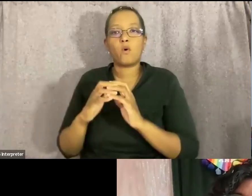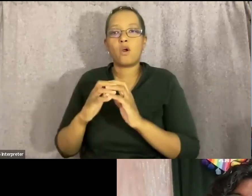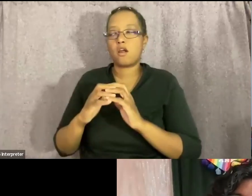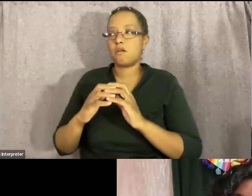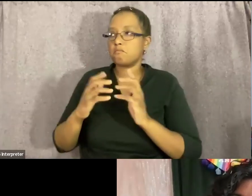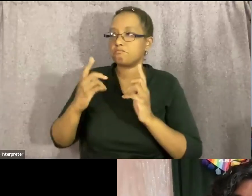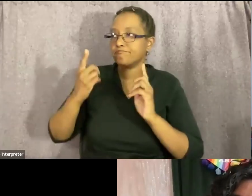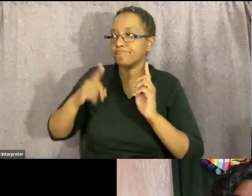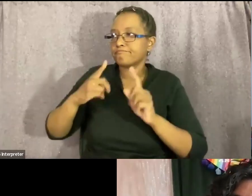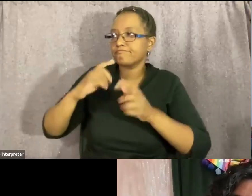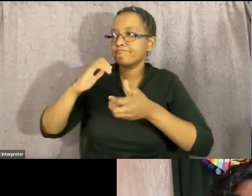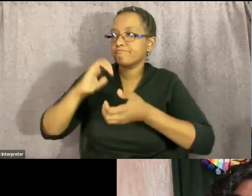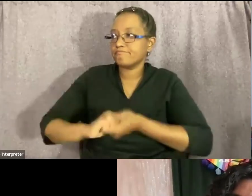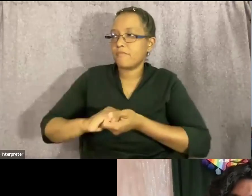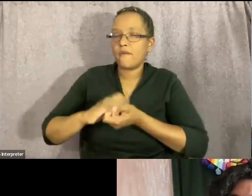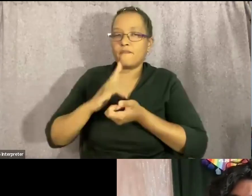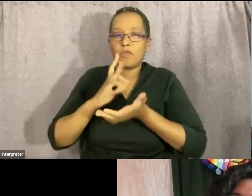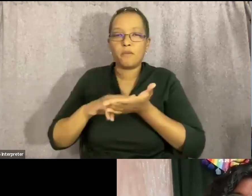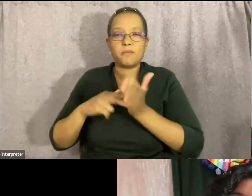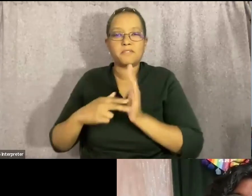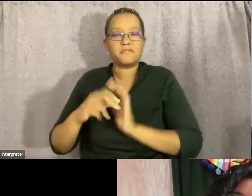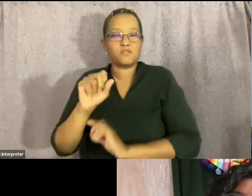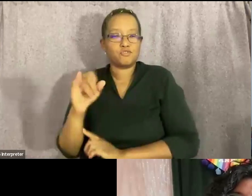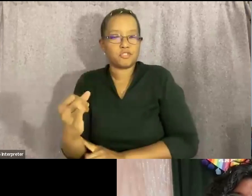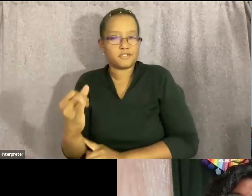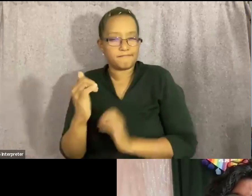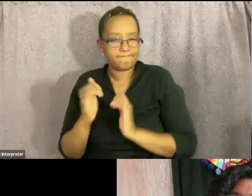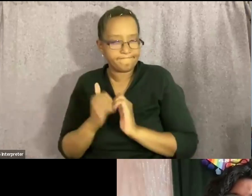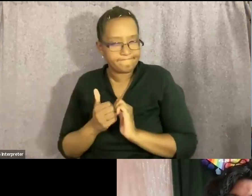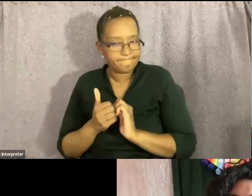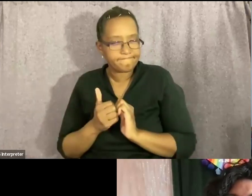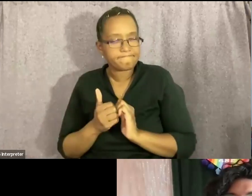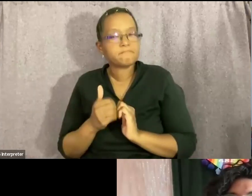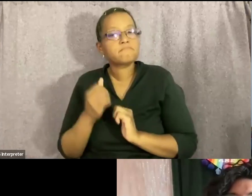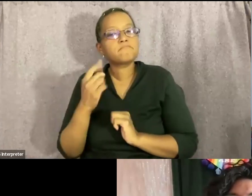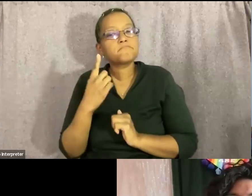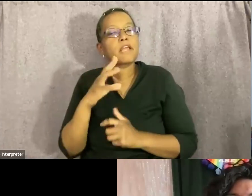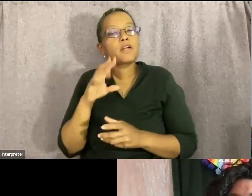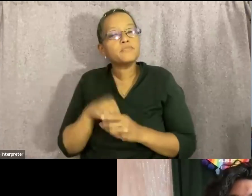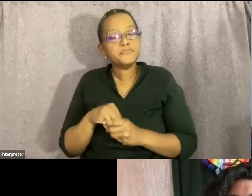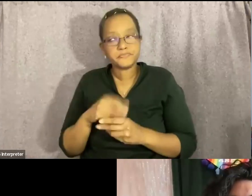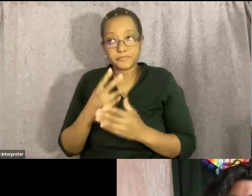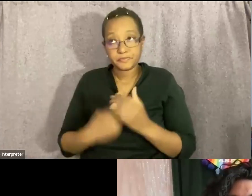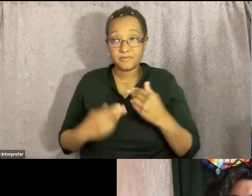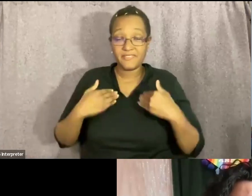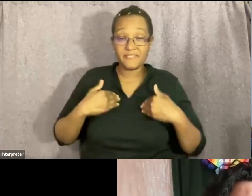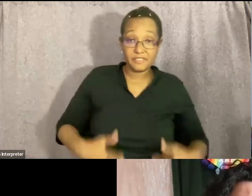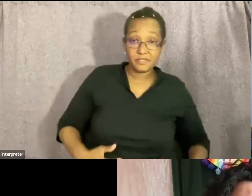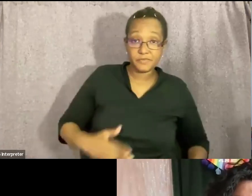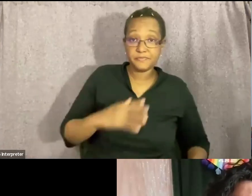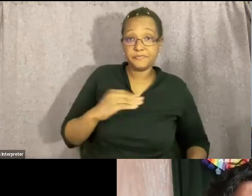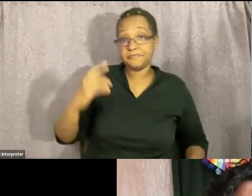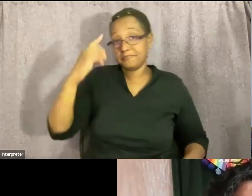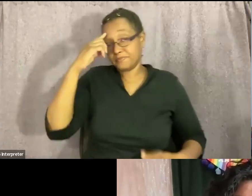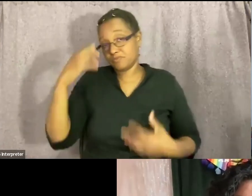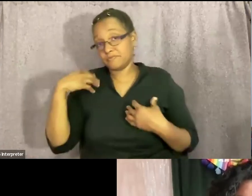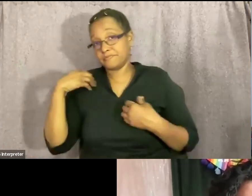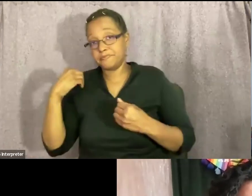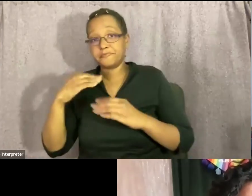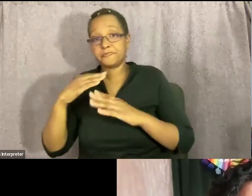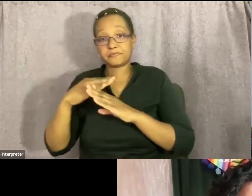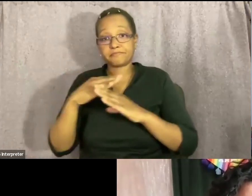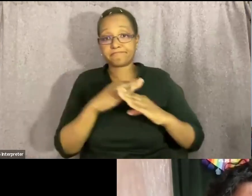in relationship to community building? Thank you for that question, Alex.